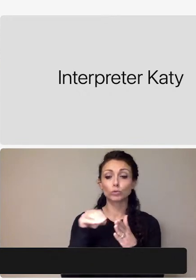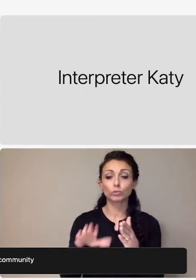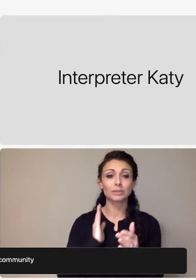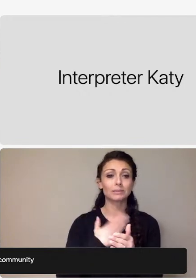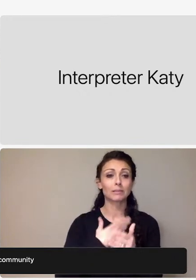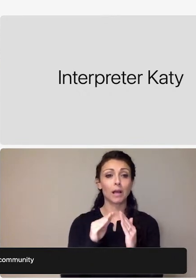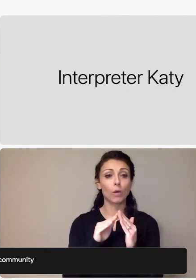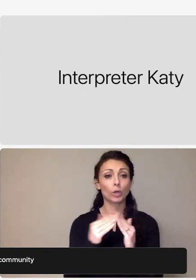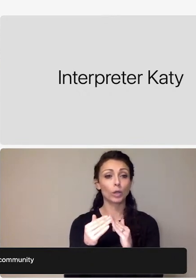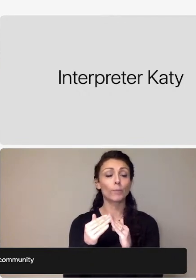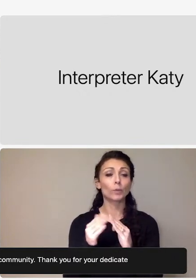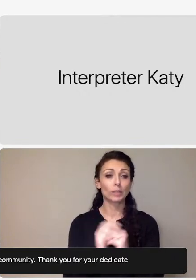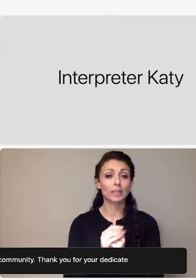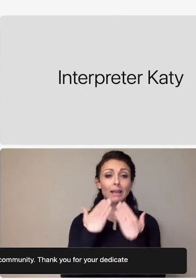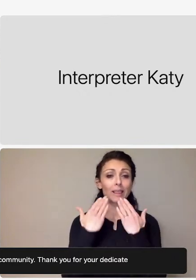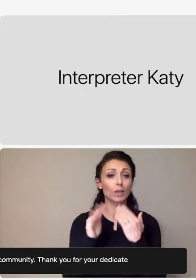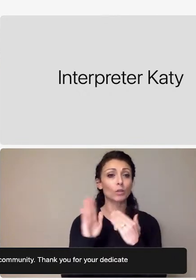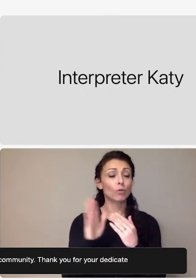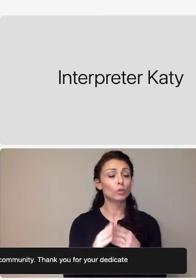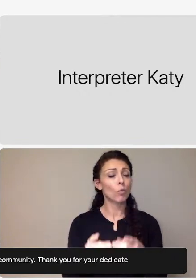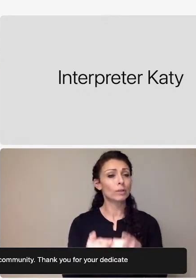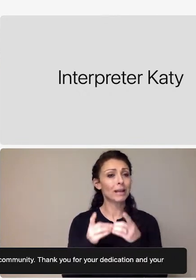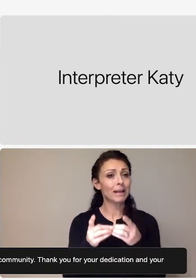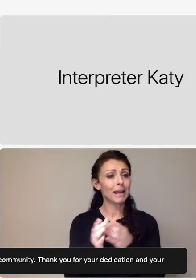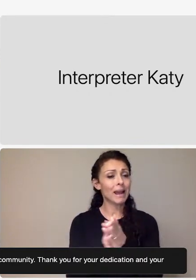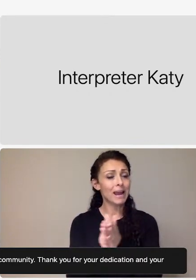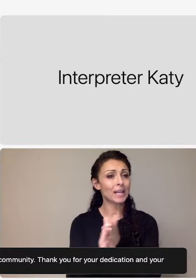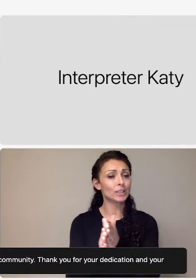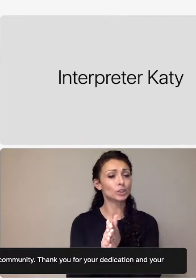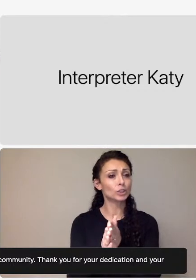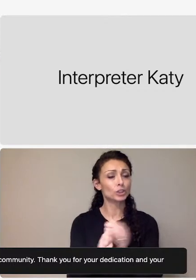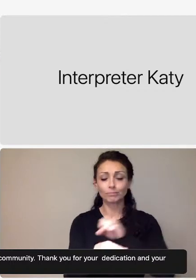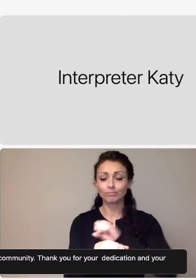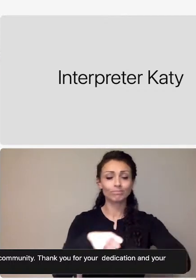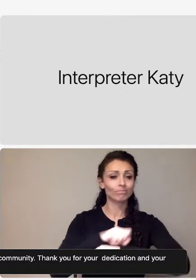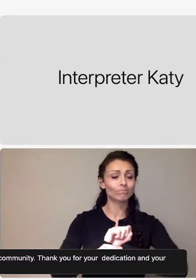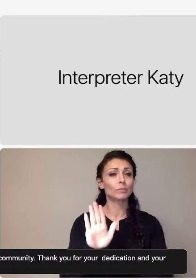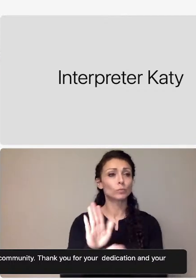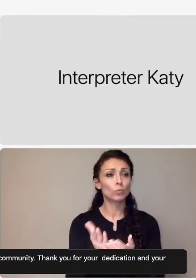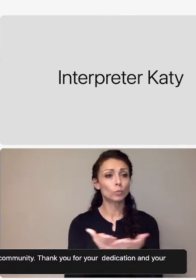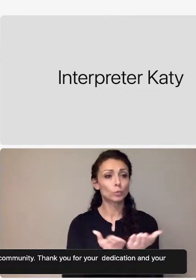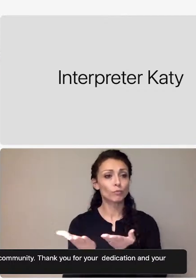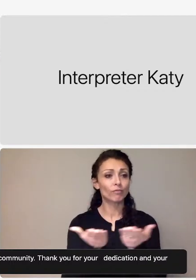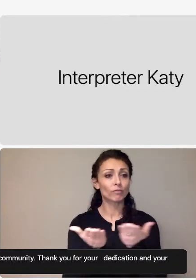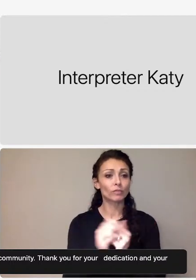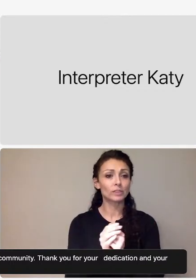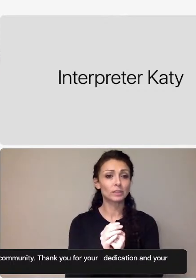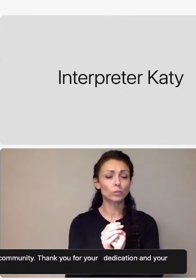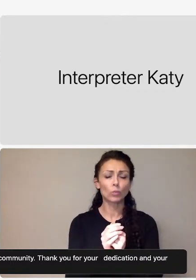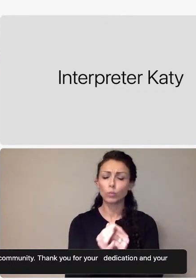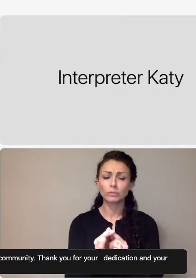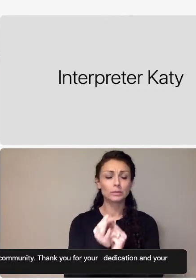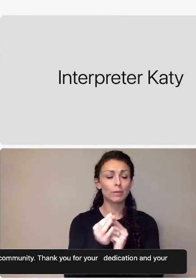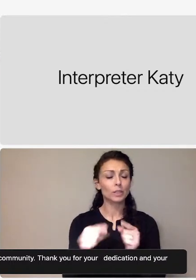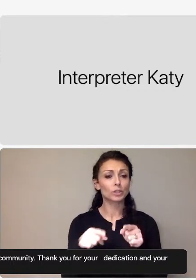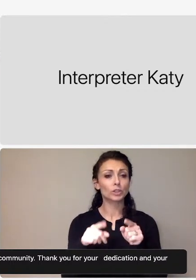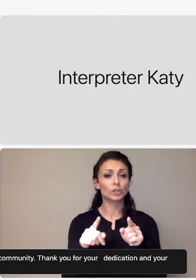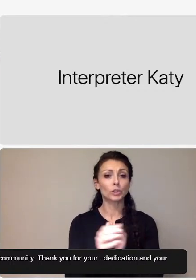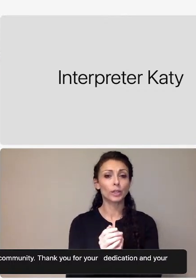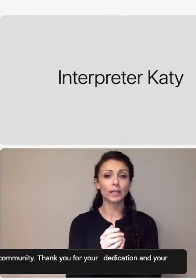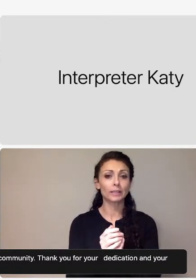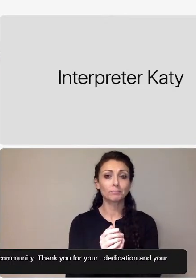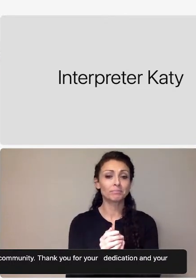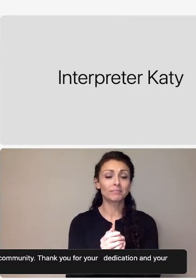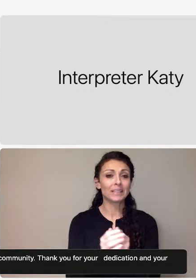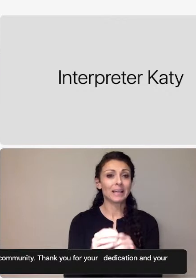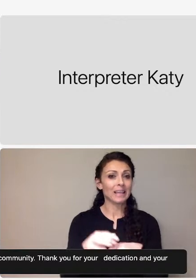thank you for your dedication and your service especially during these unprecedented times so thank